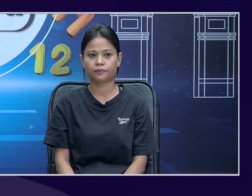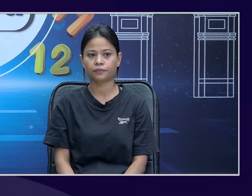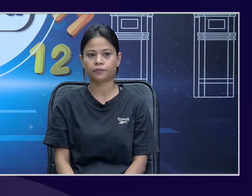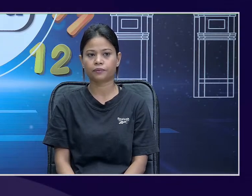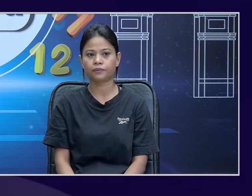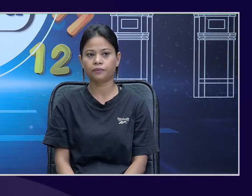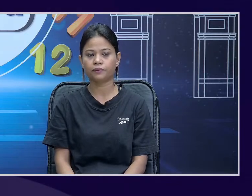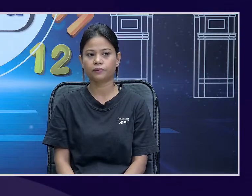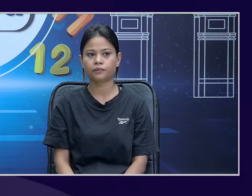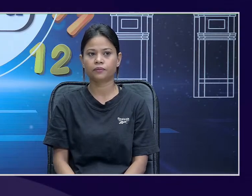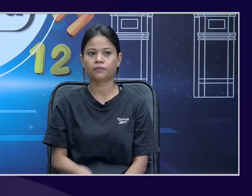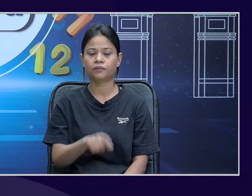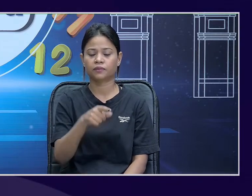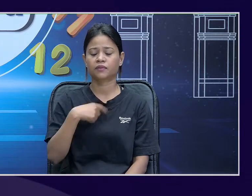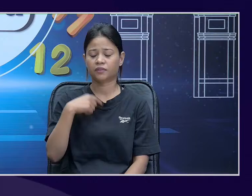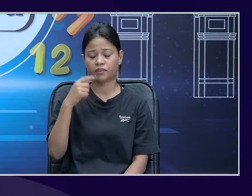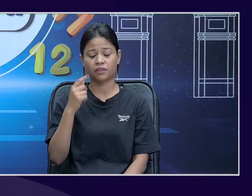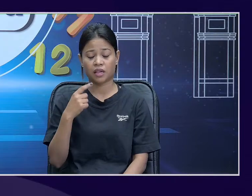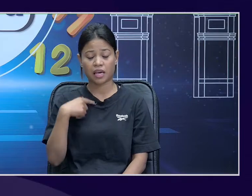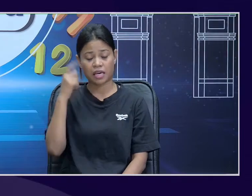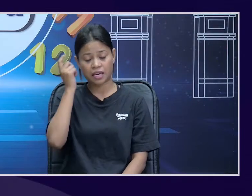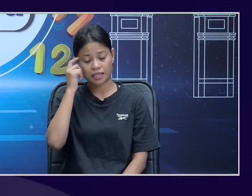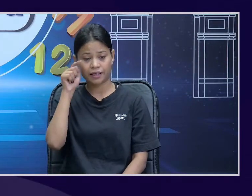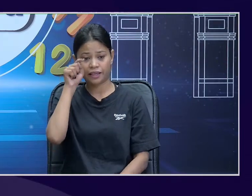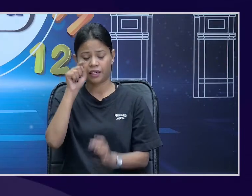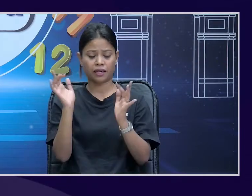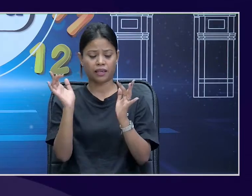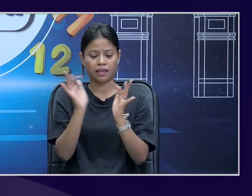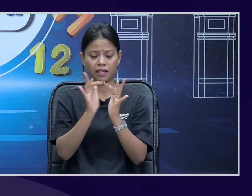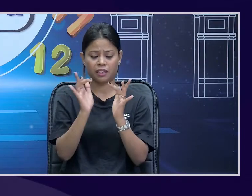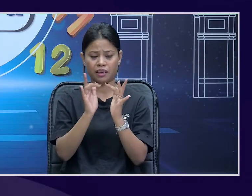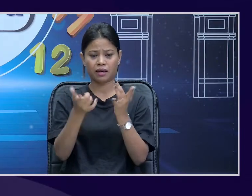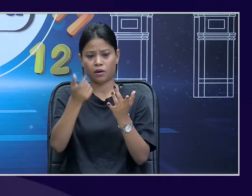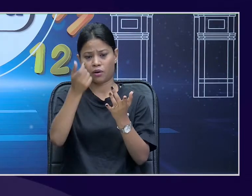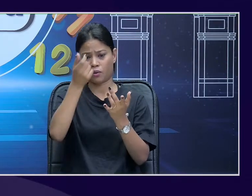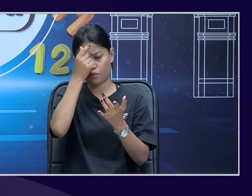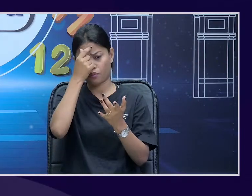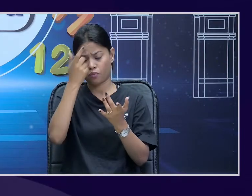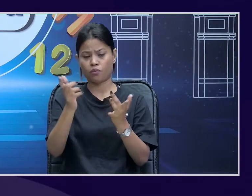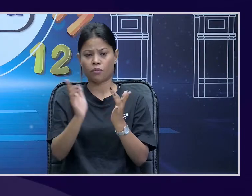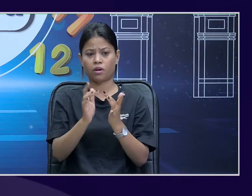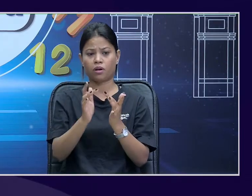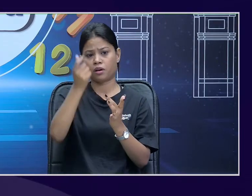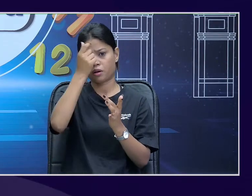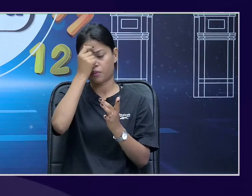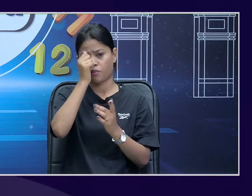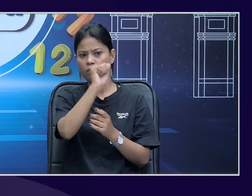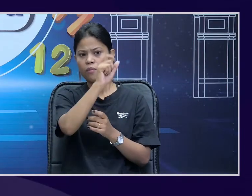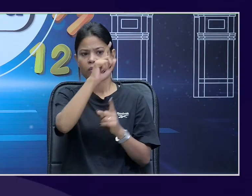So, I guess there is some technical glitch, dear learners and students.